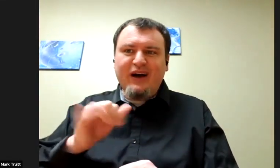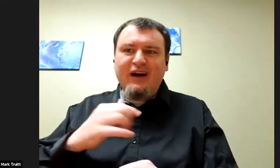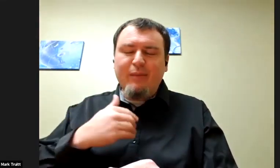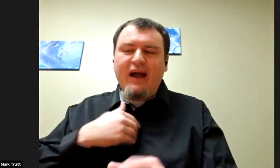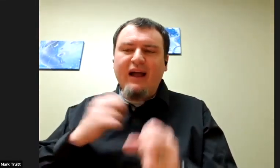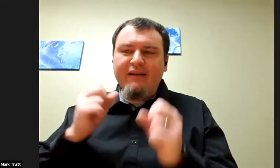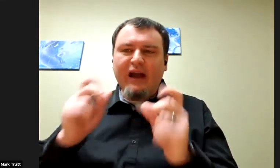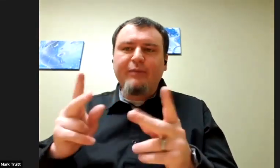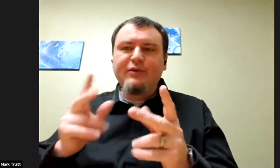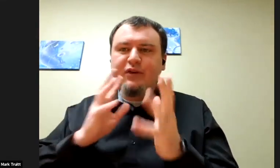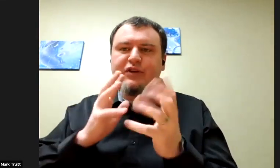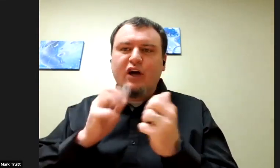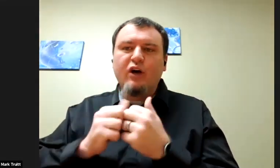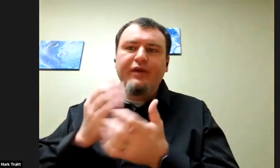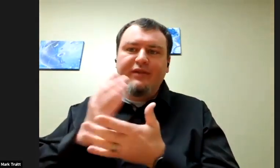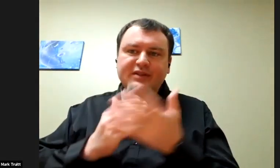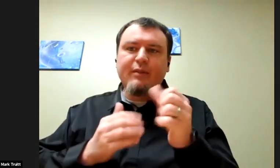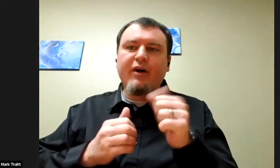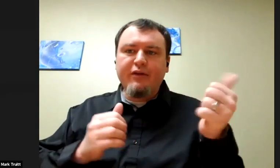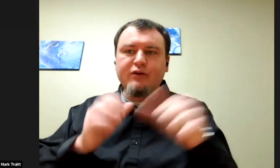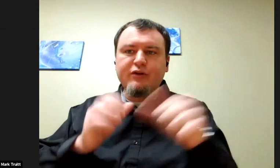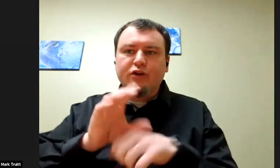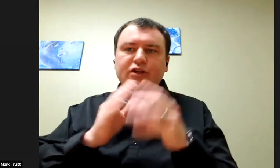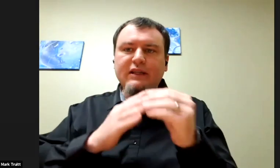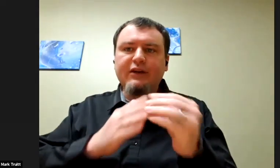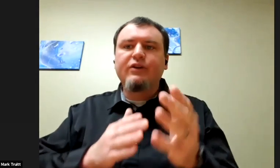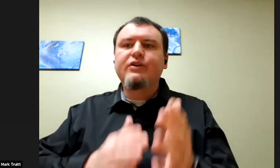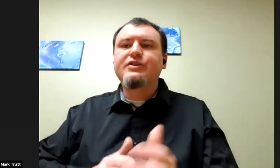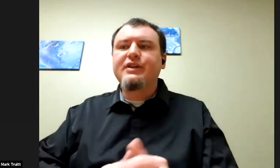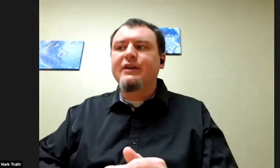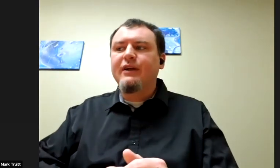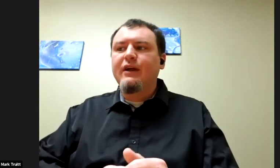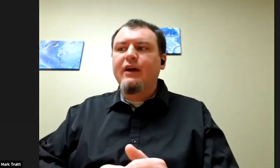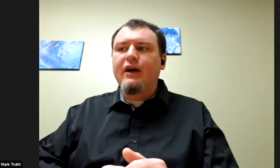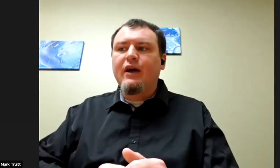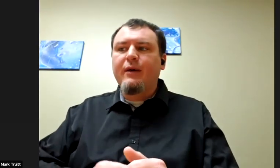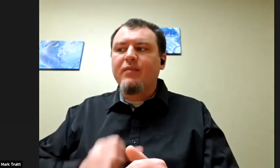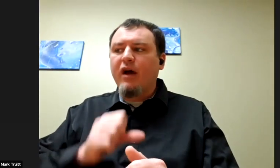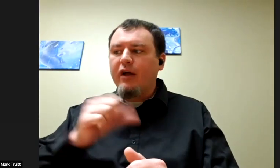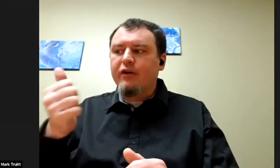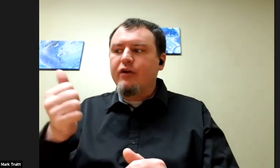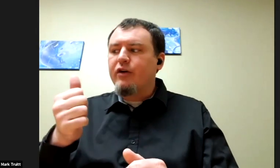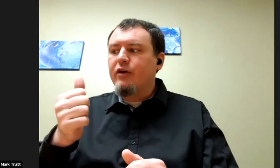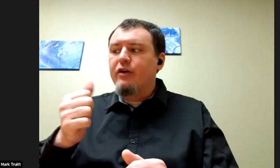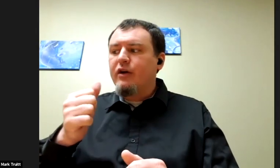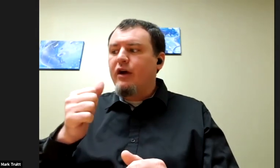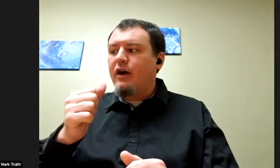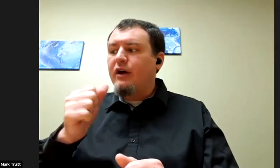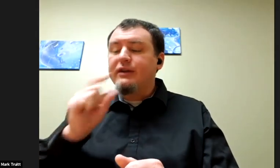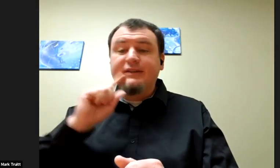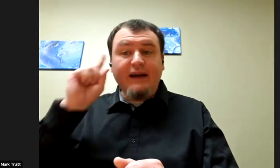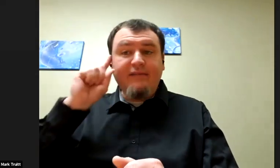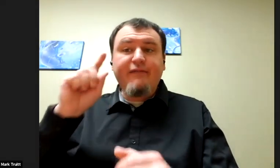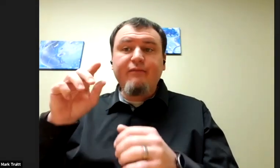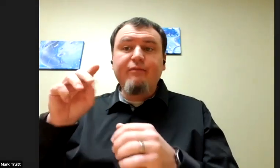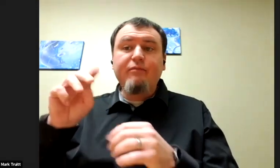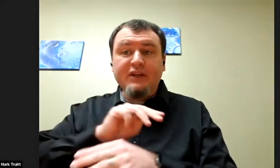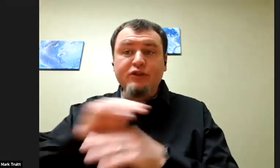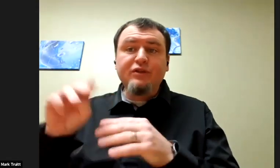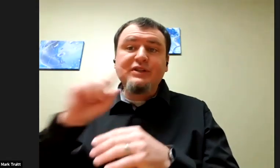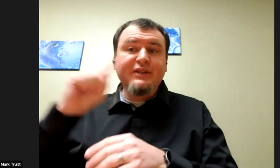too. I have the opportunity to talk with some other church leaders and other